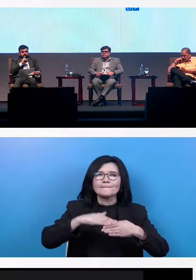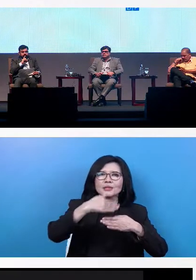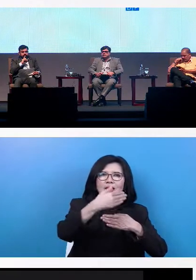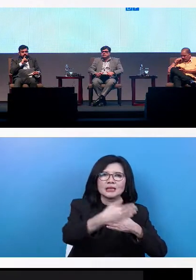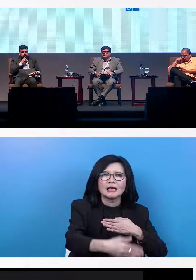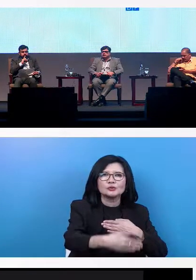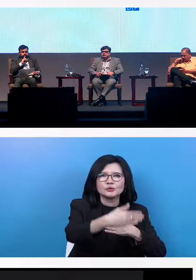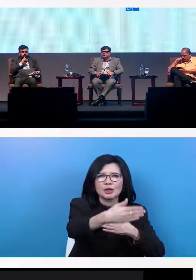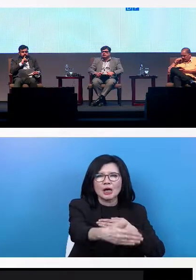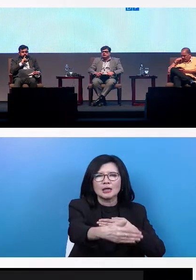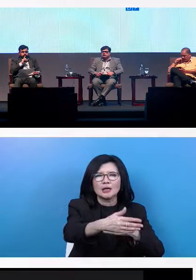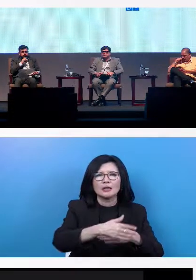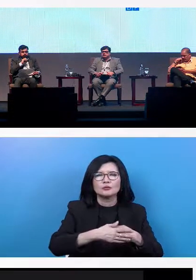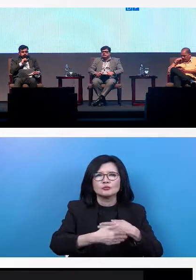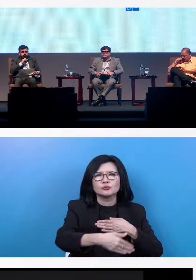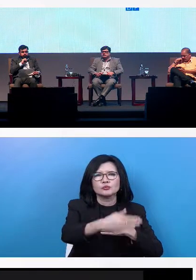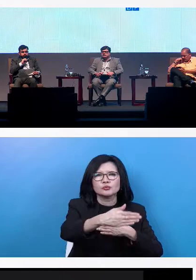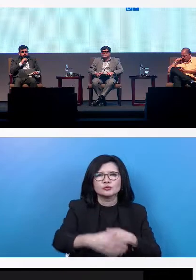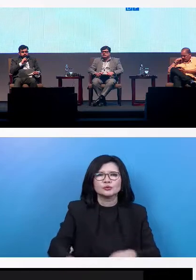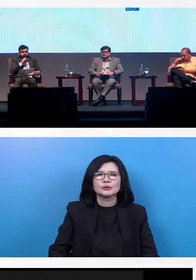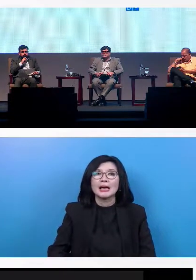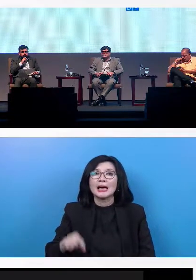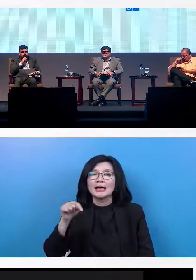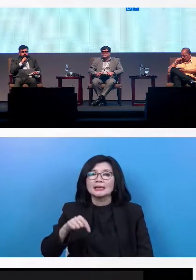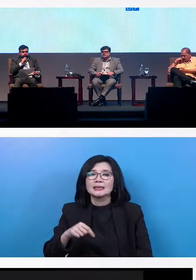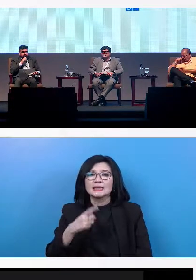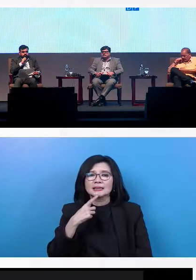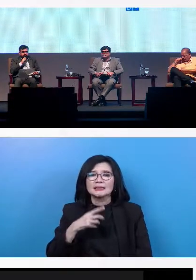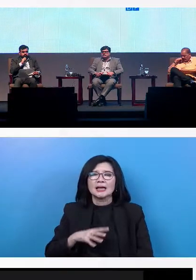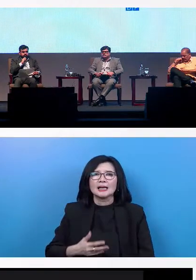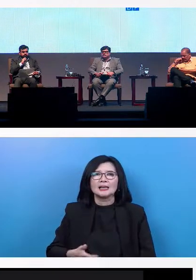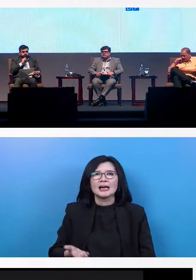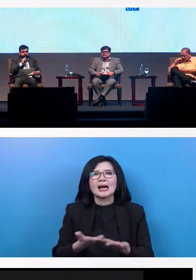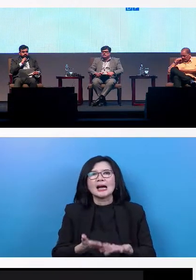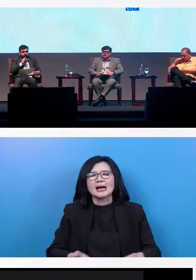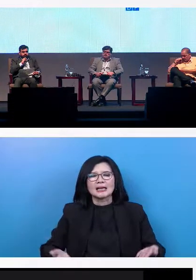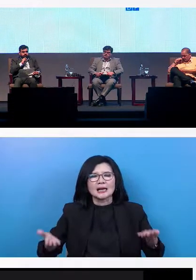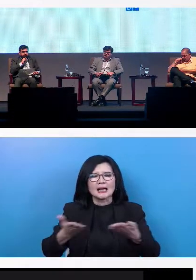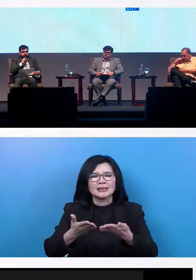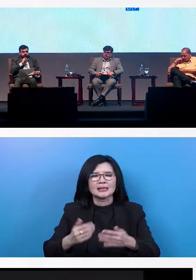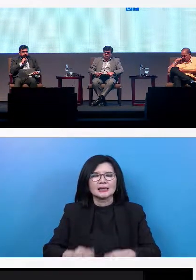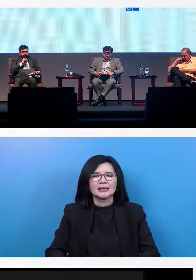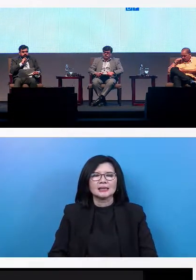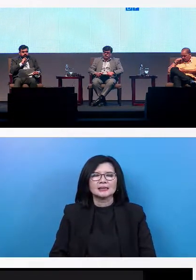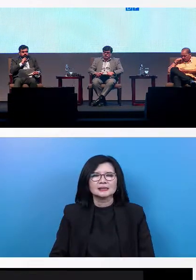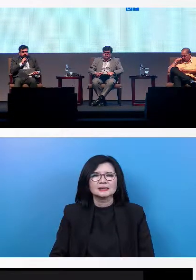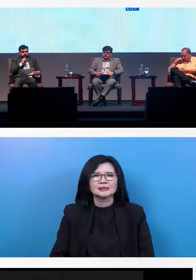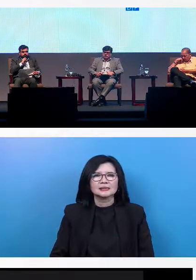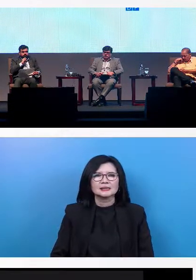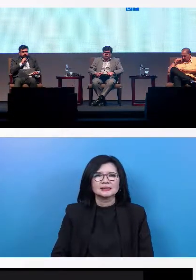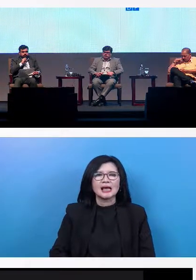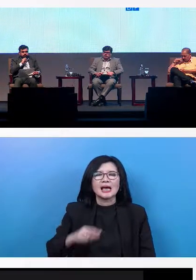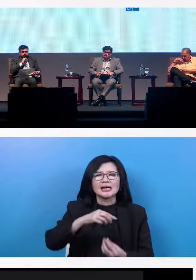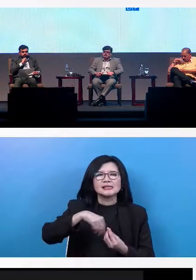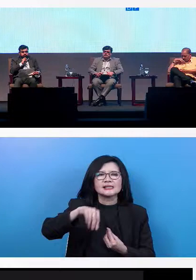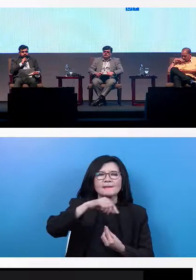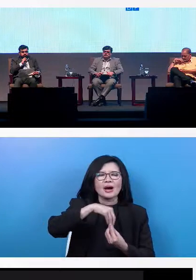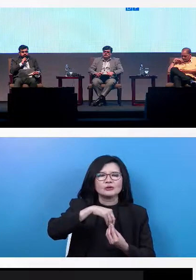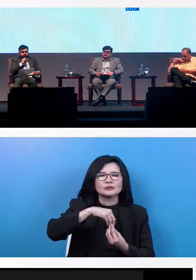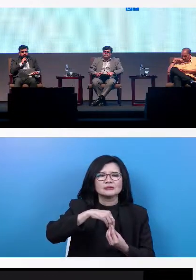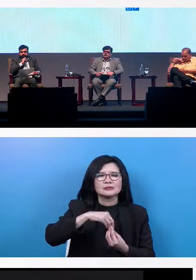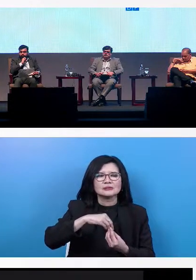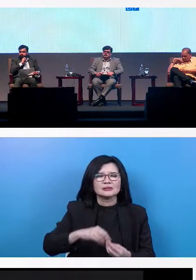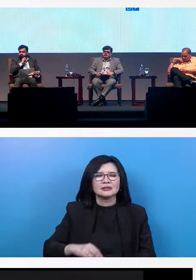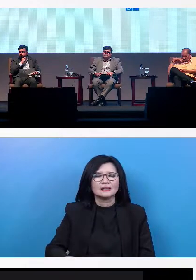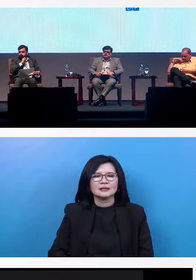about, say, carbon neutral steel or green steel as it's being called. And one of our past chairs actually invested personally, as